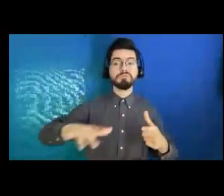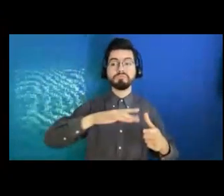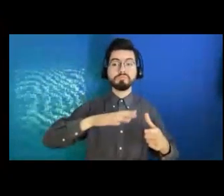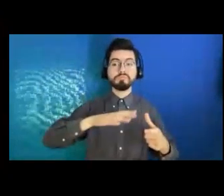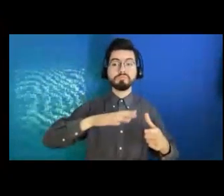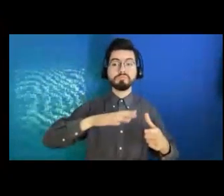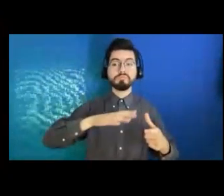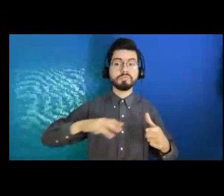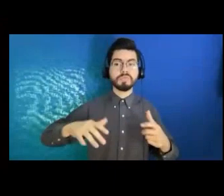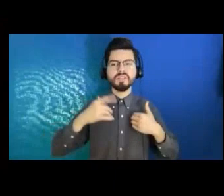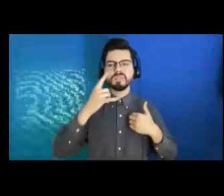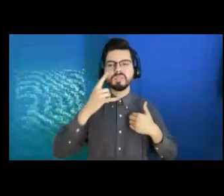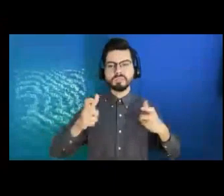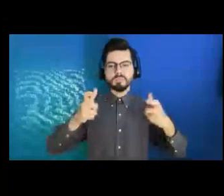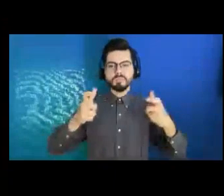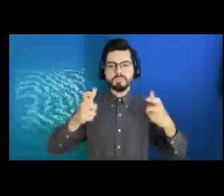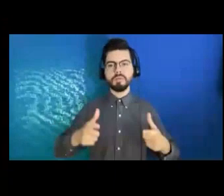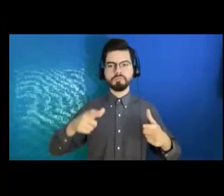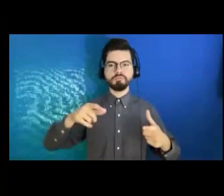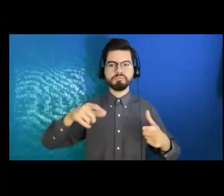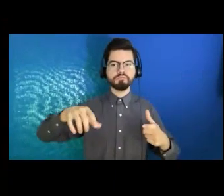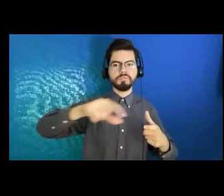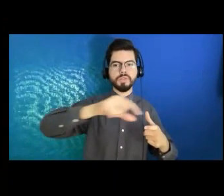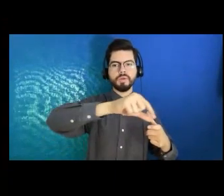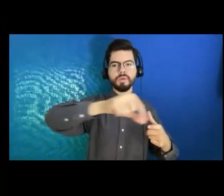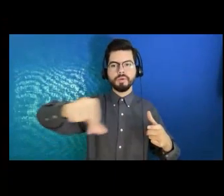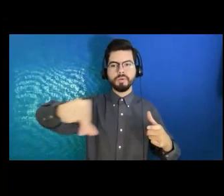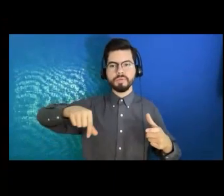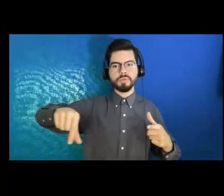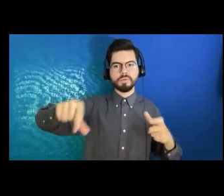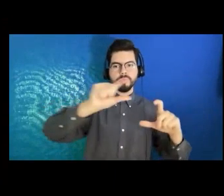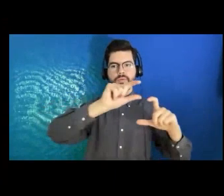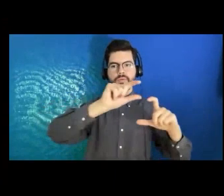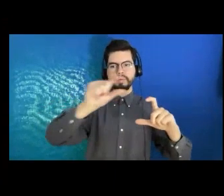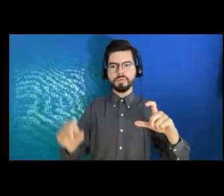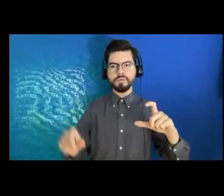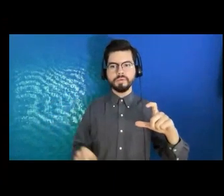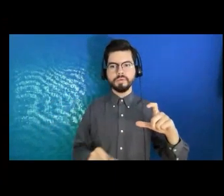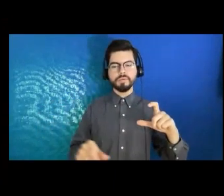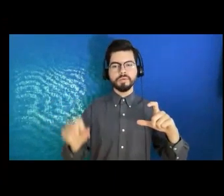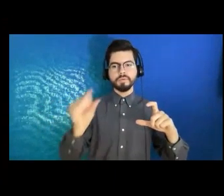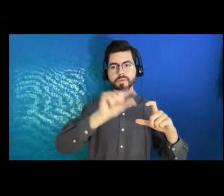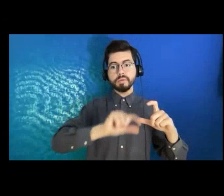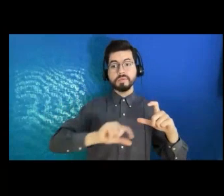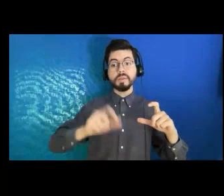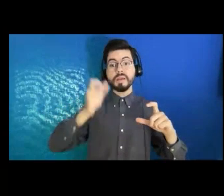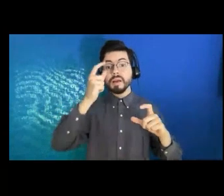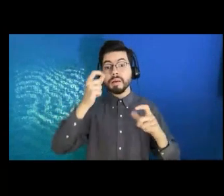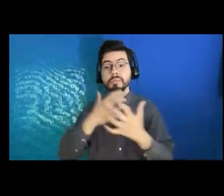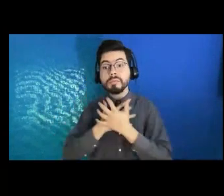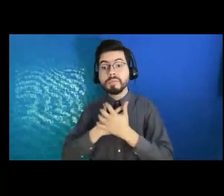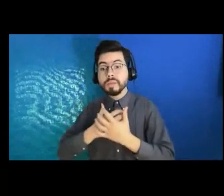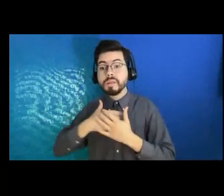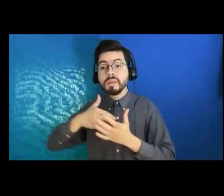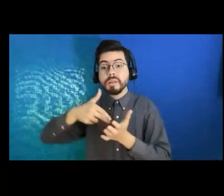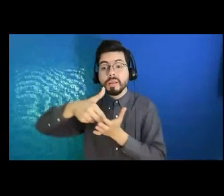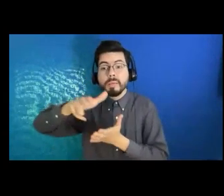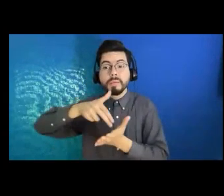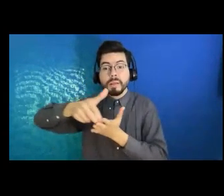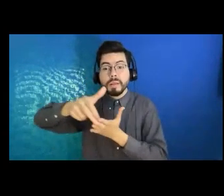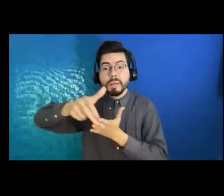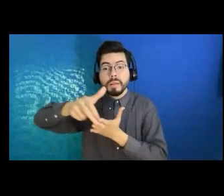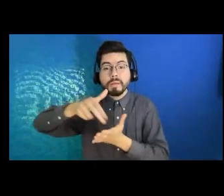ring around the shore. And then we had grizzly bears coming and just licking up probably millions of midges. And